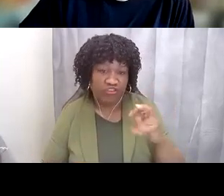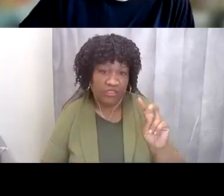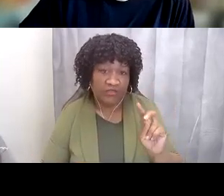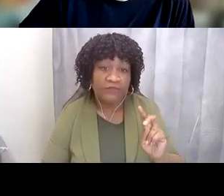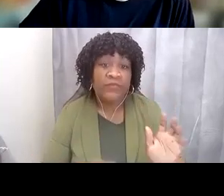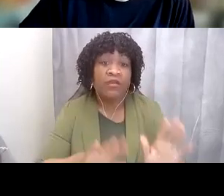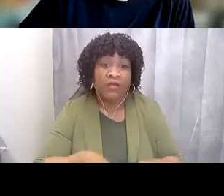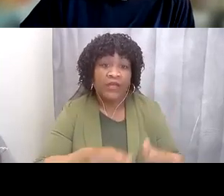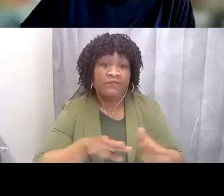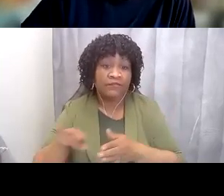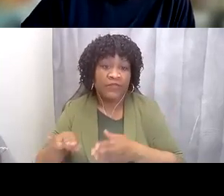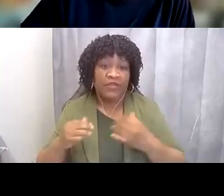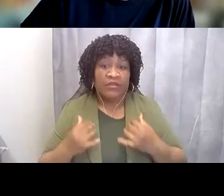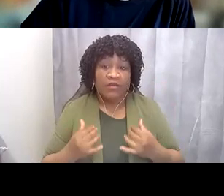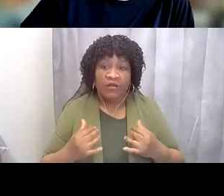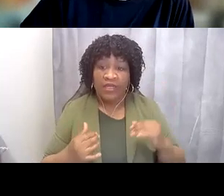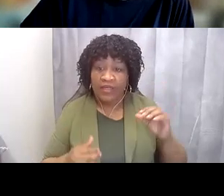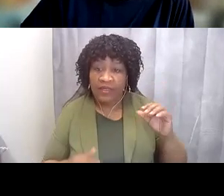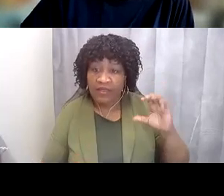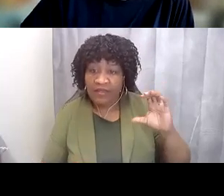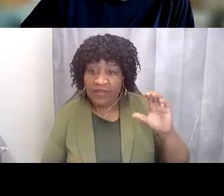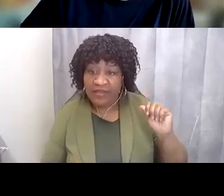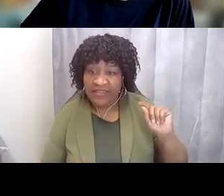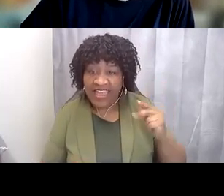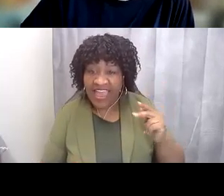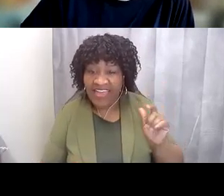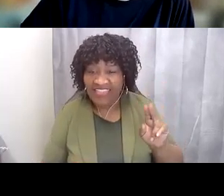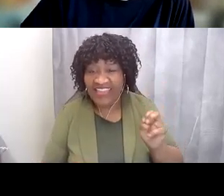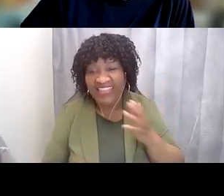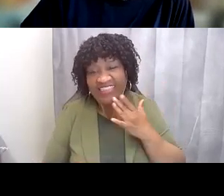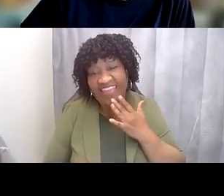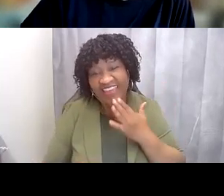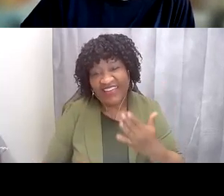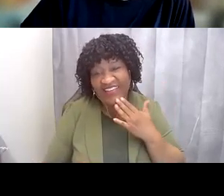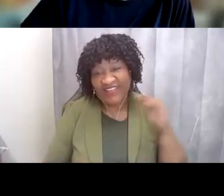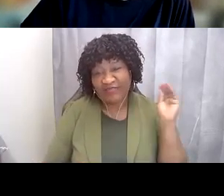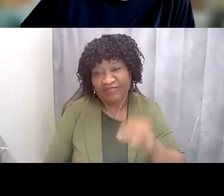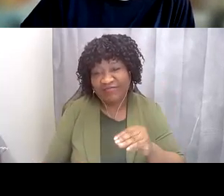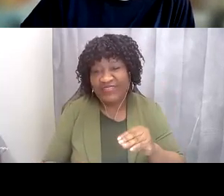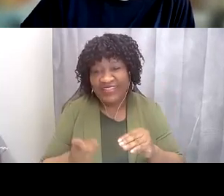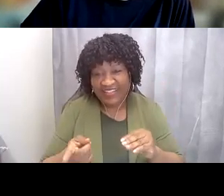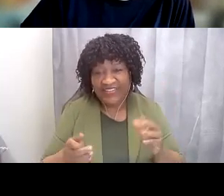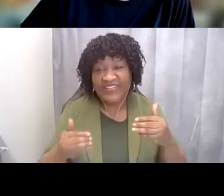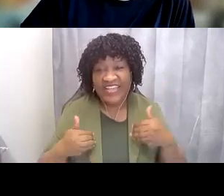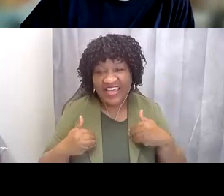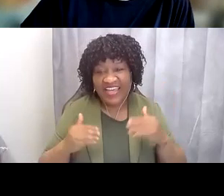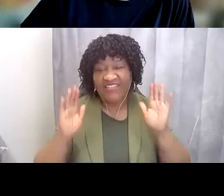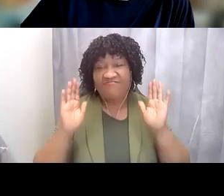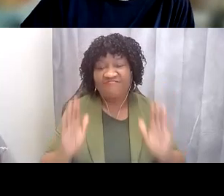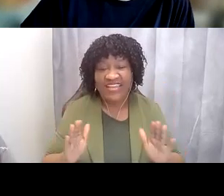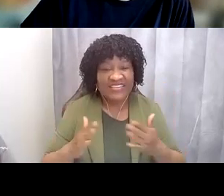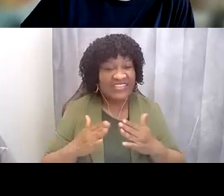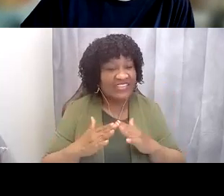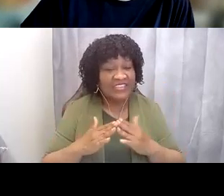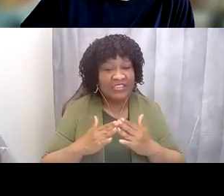And then, oh, Kathleen, thank you for putting this in the chat. We do have amazing community health